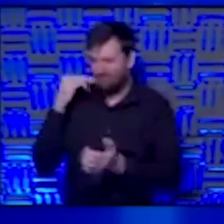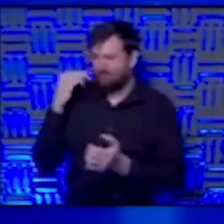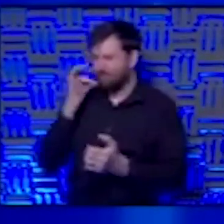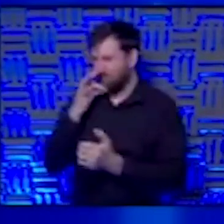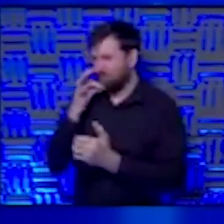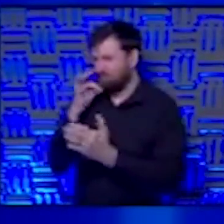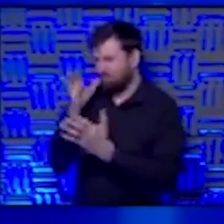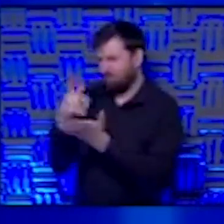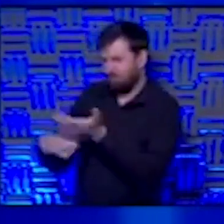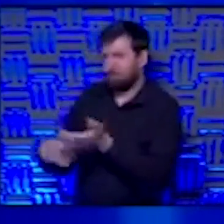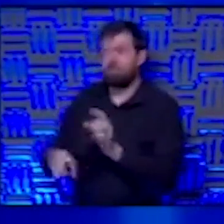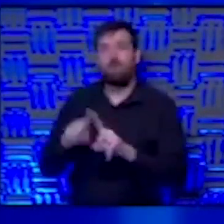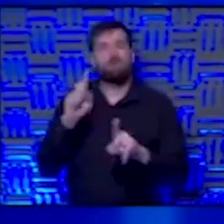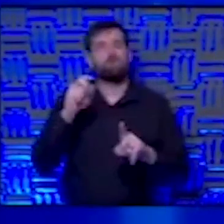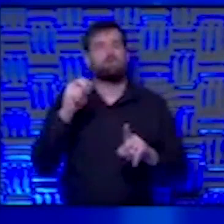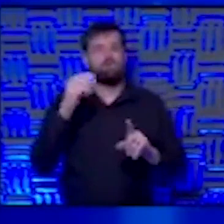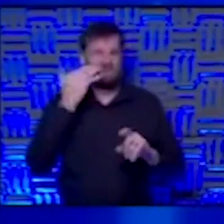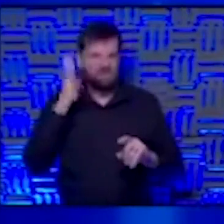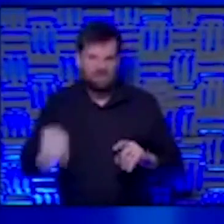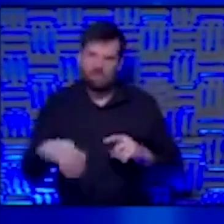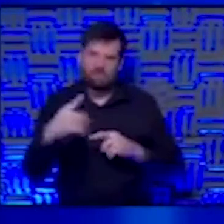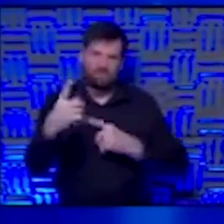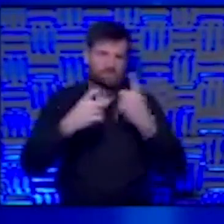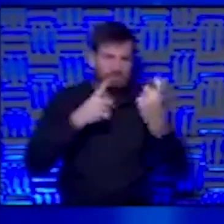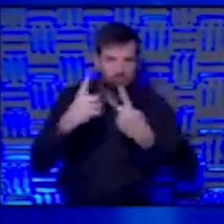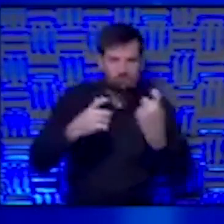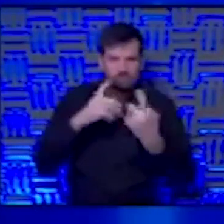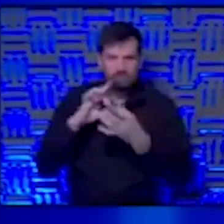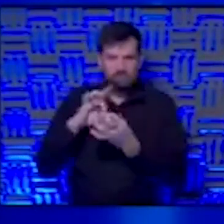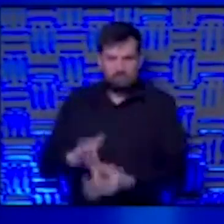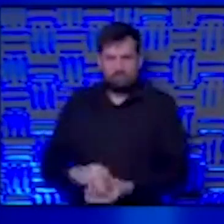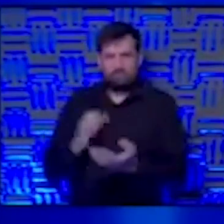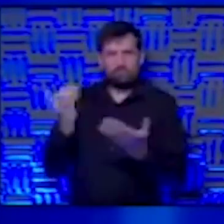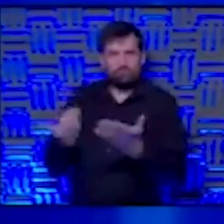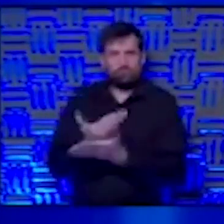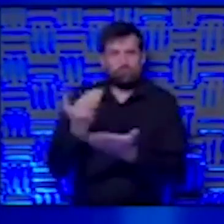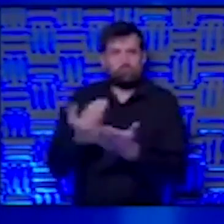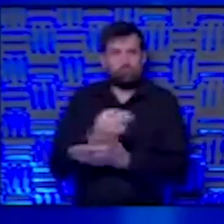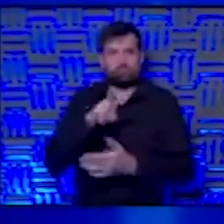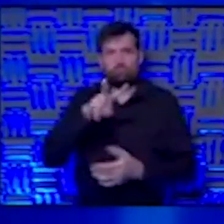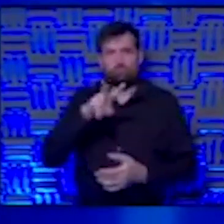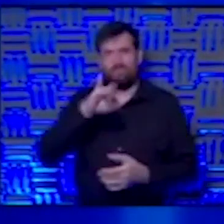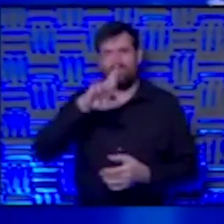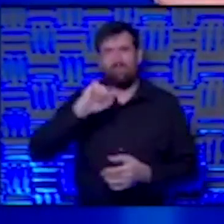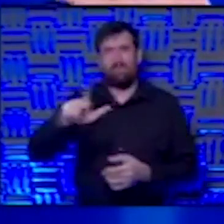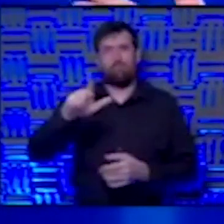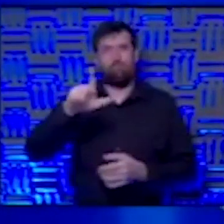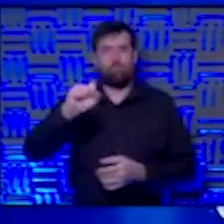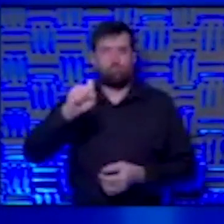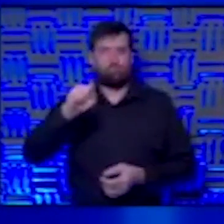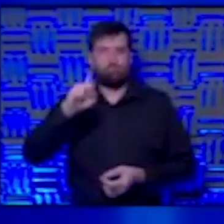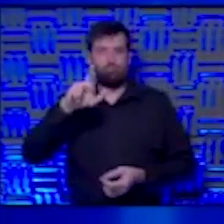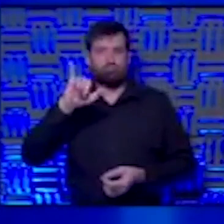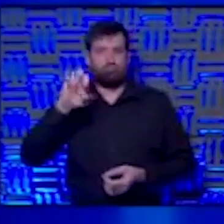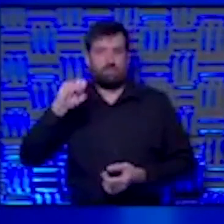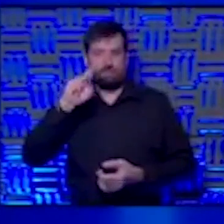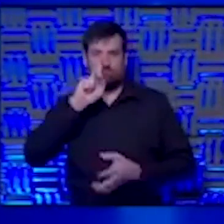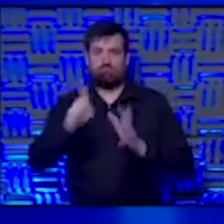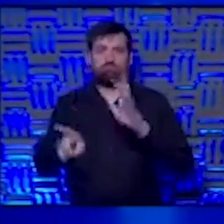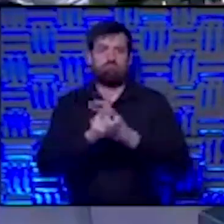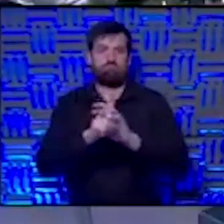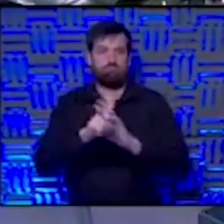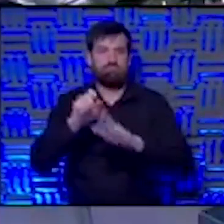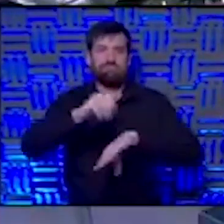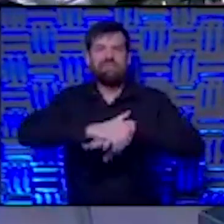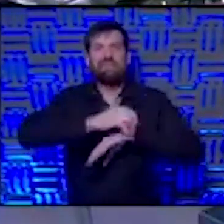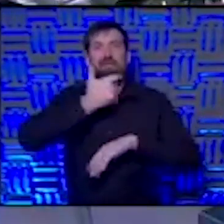minute. But Hawk, I know there's going to be questions about this new virus that may be, our new viral strain, I should say, that's emerging in England. Thoughts about